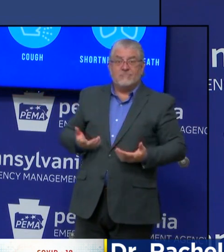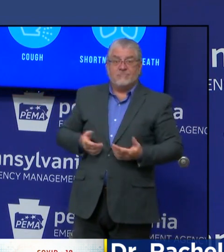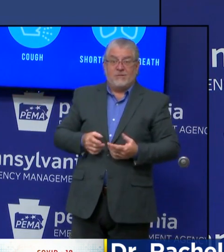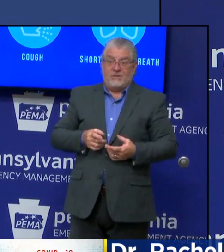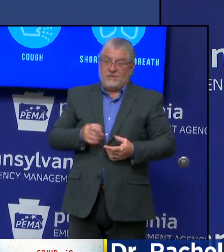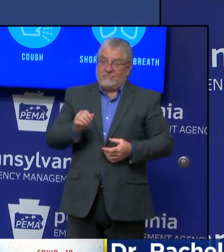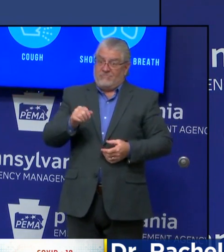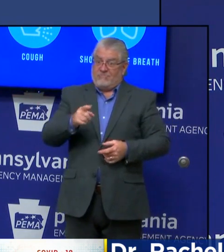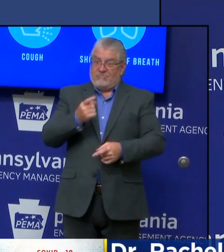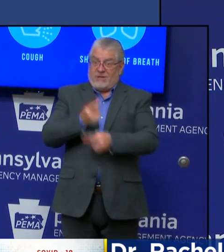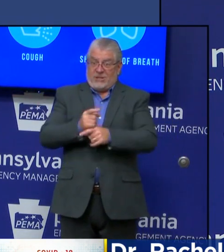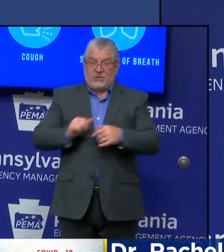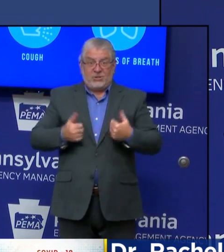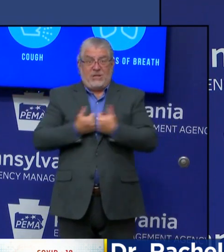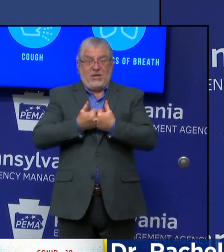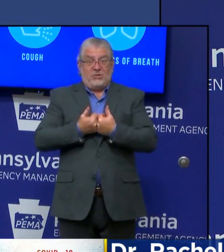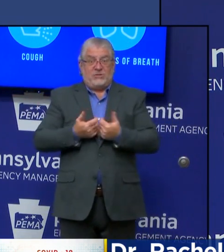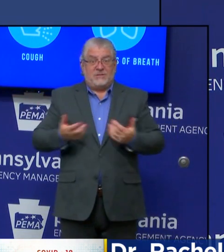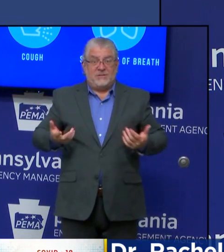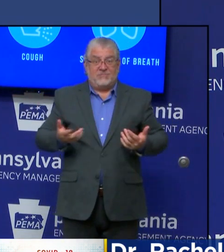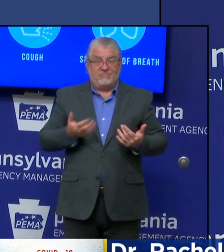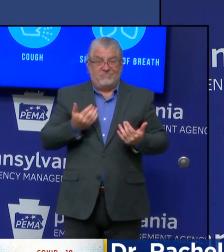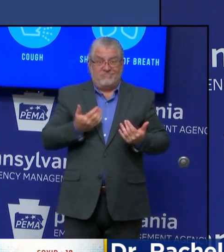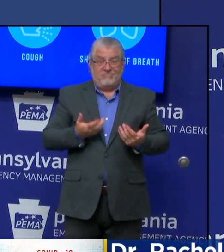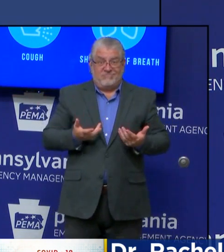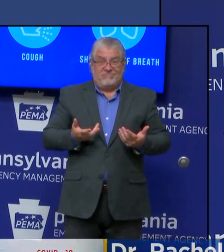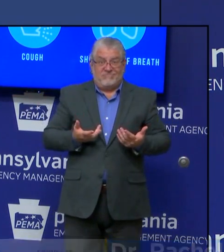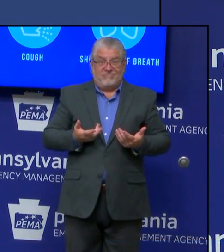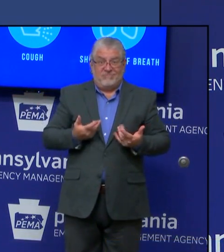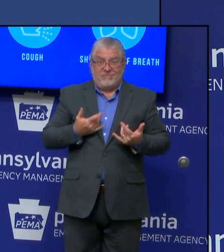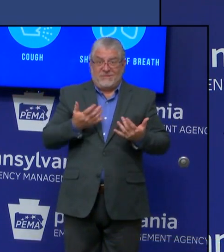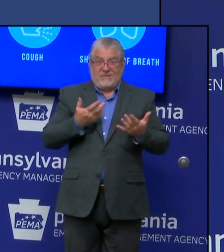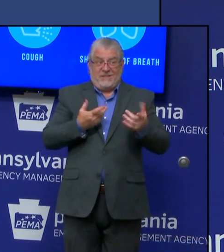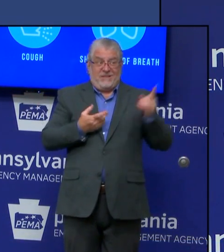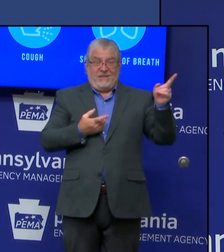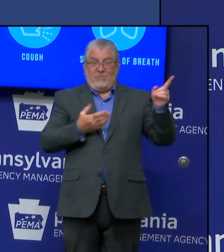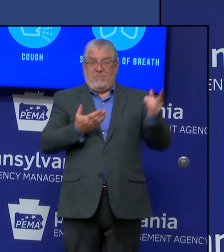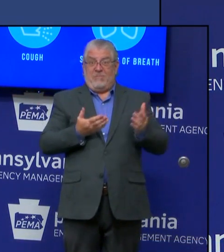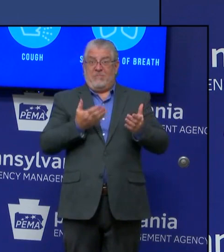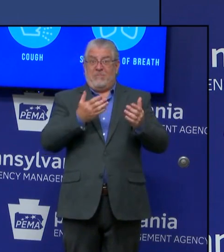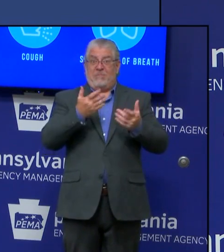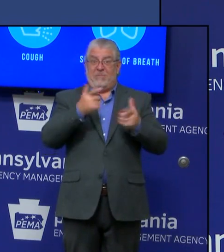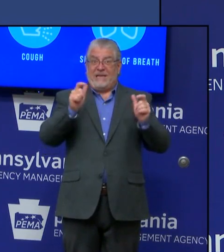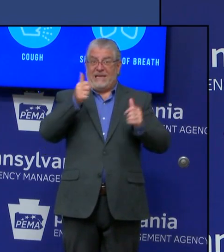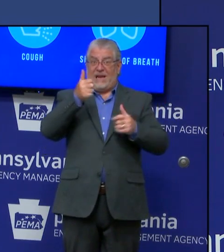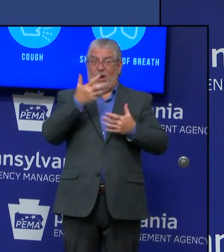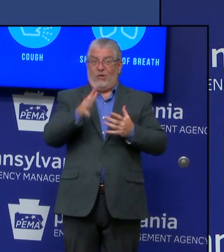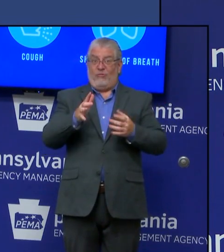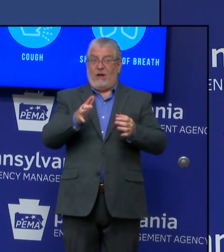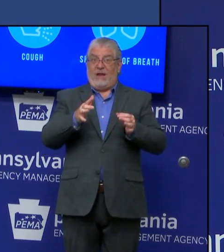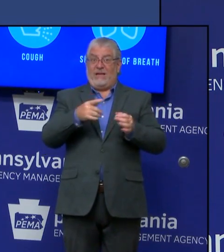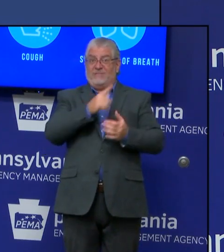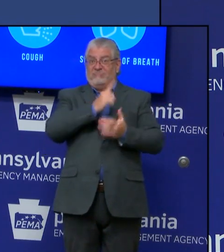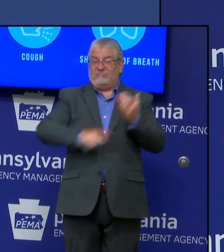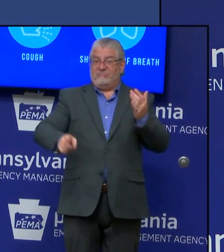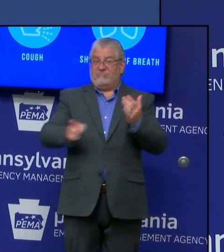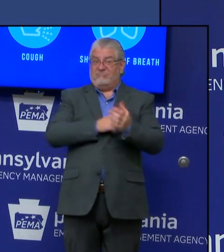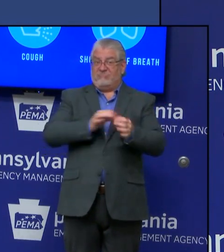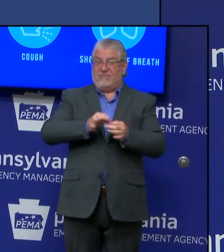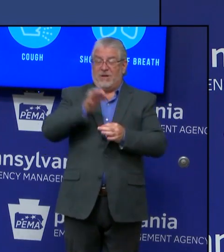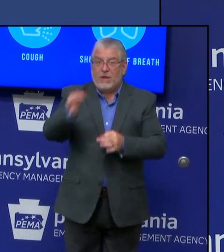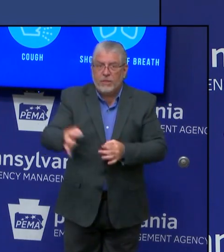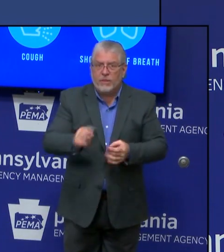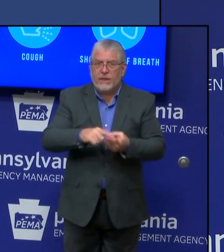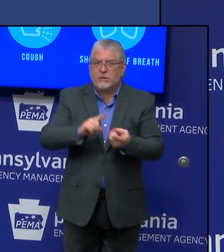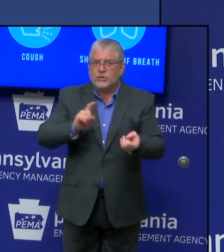we were pleased when the Big Ten initially decided that they were not going to play sports. They've since changed their decision, and I